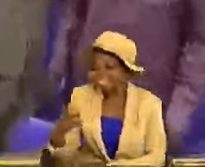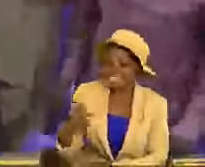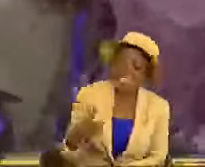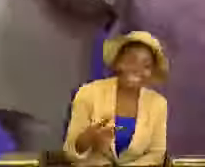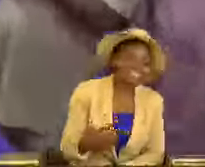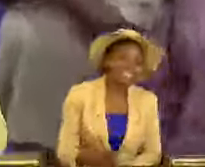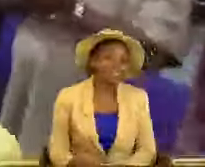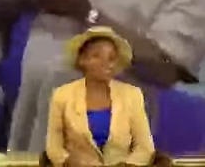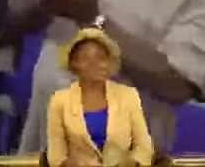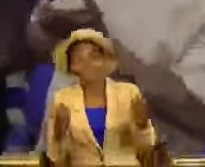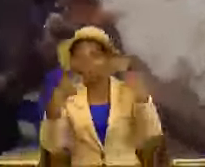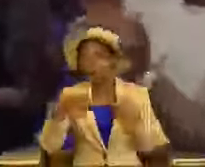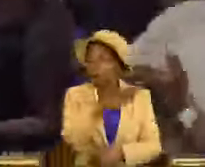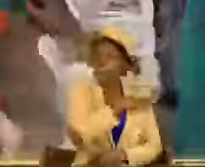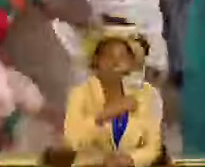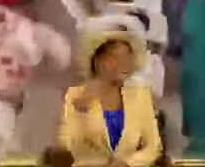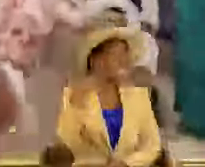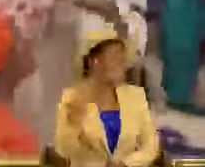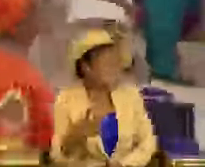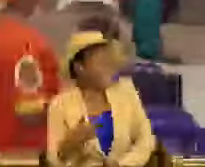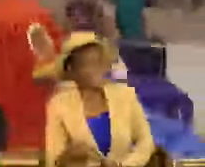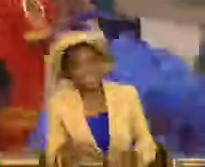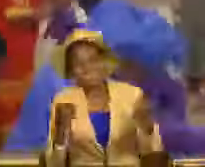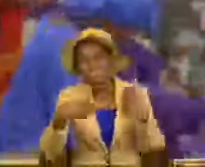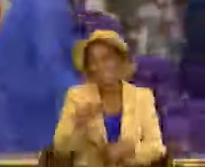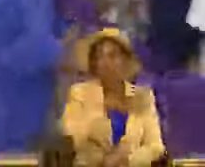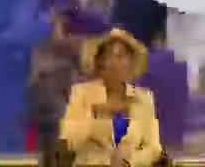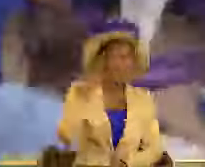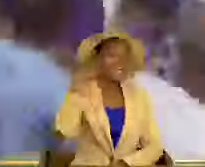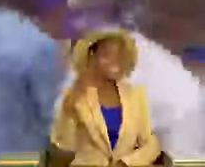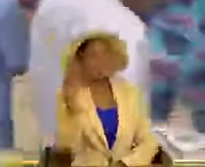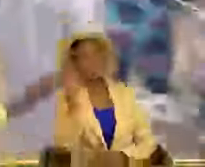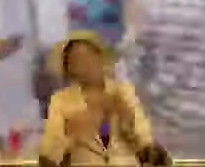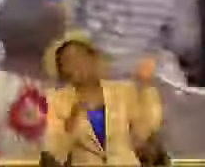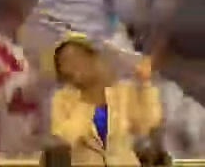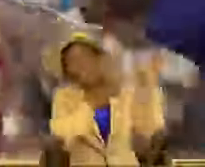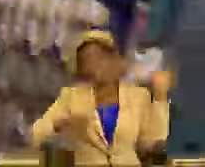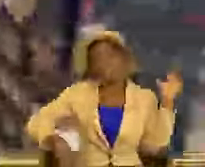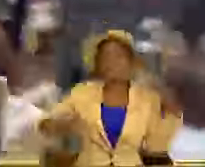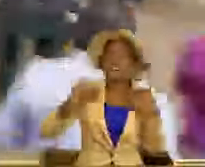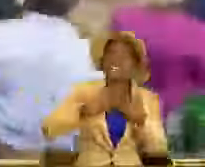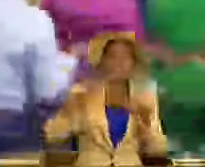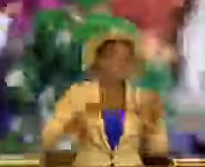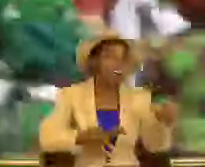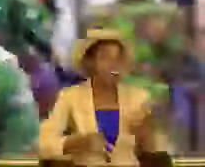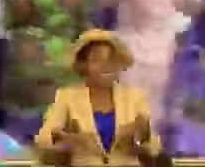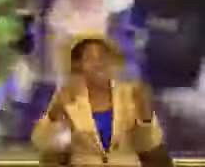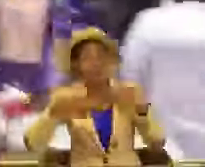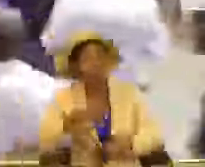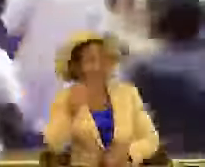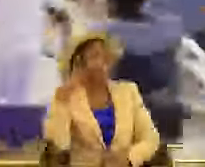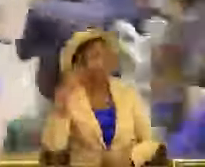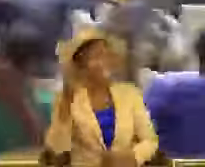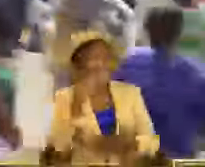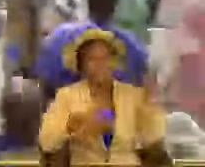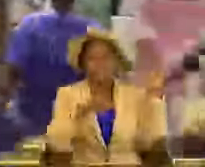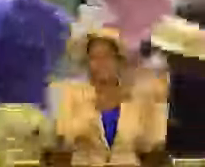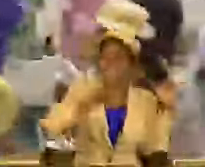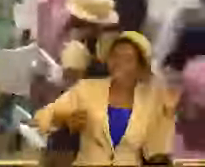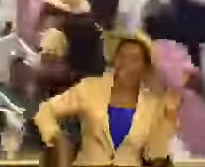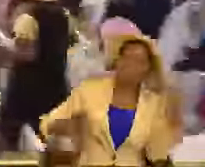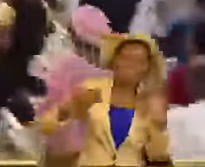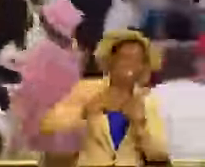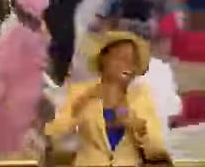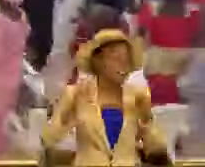my see oh Hallelujah see what the Lord and see